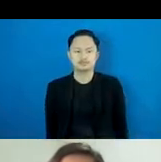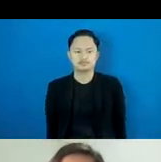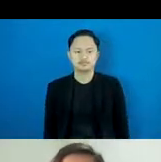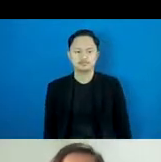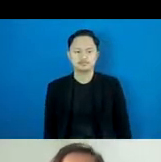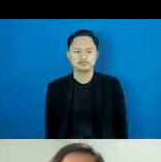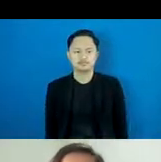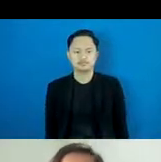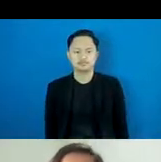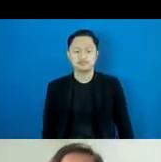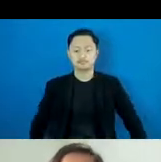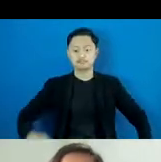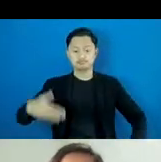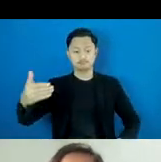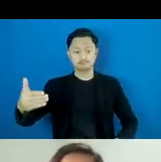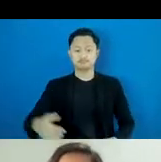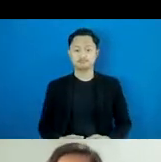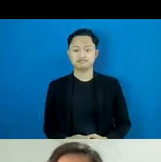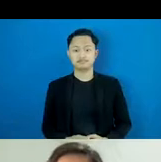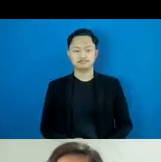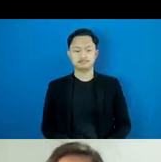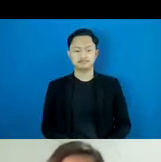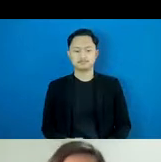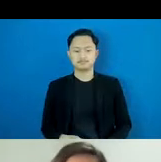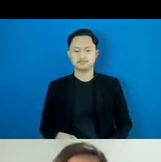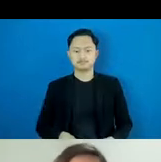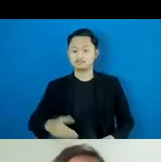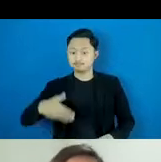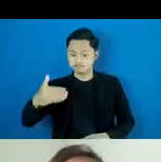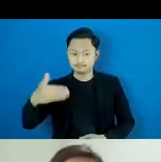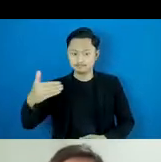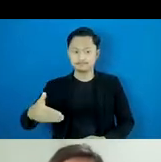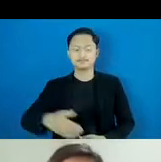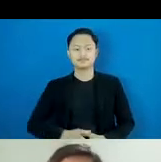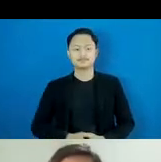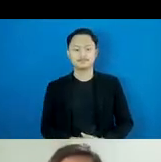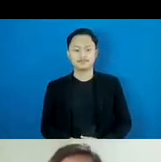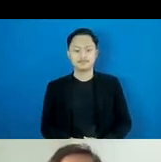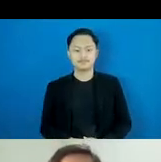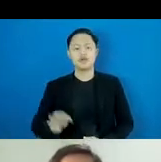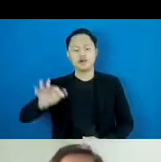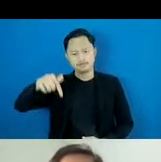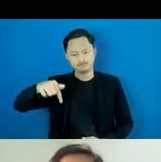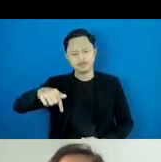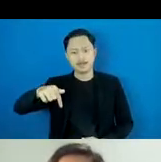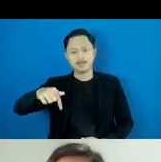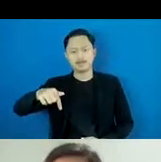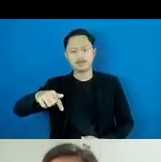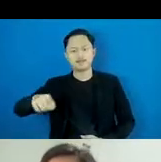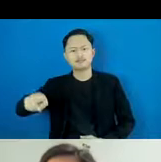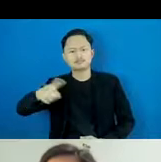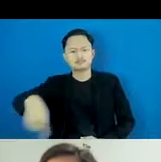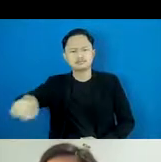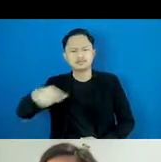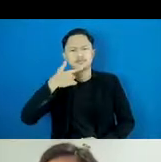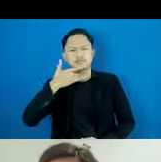So you can go more and you can go more and more because okay. So this model has